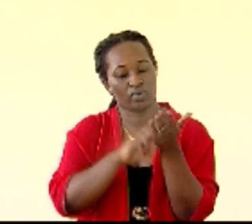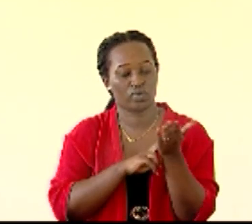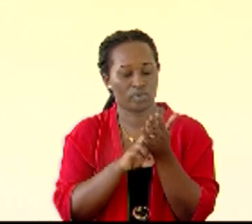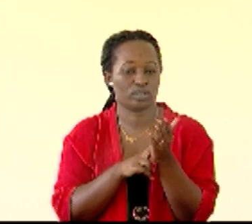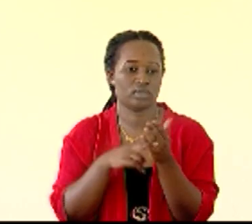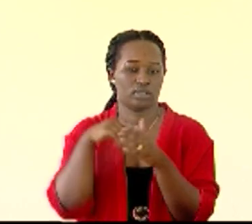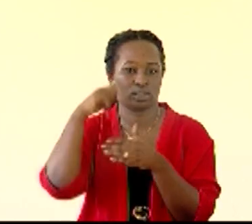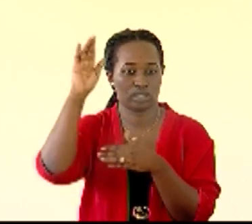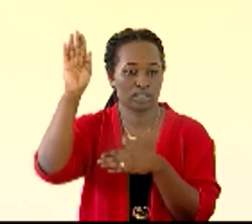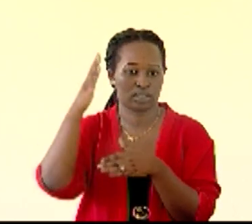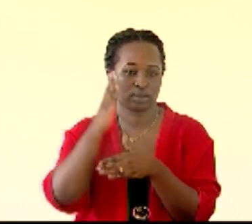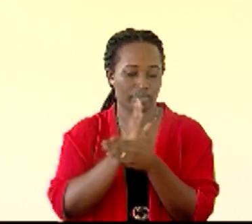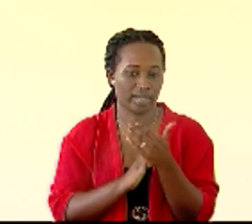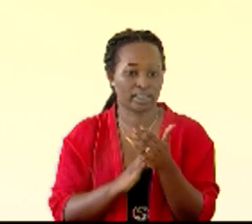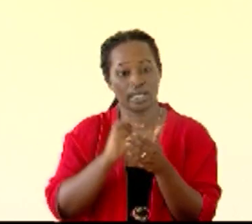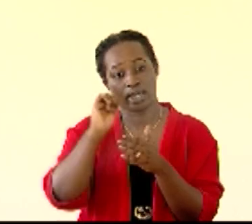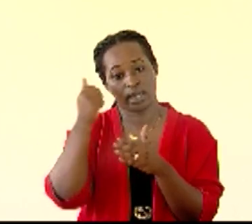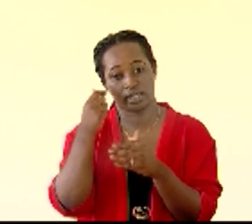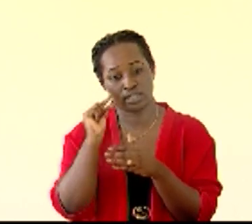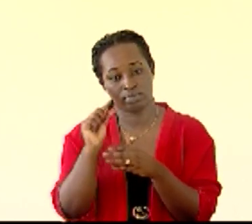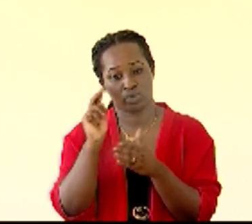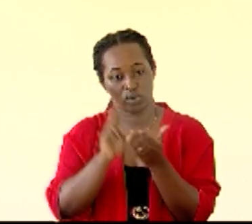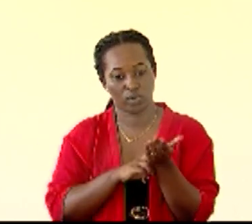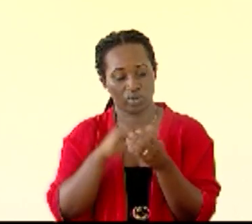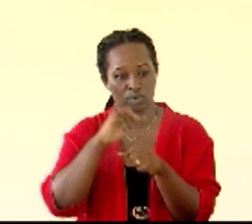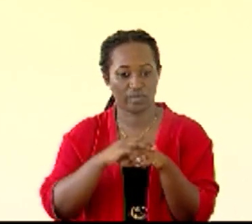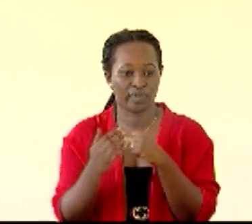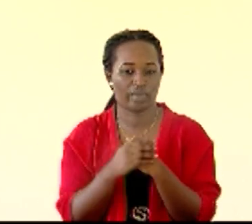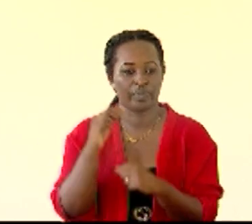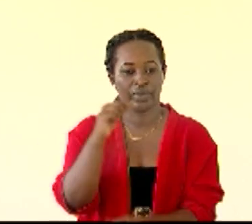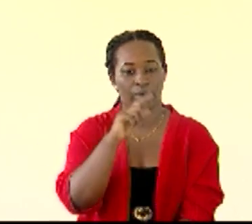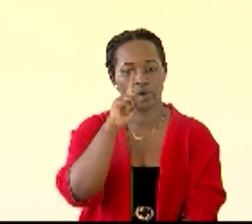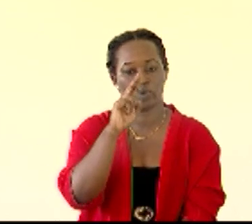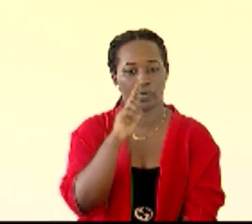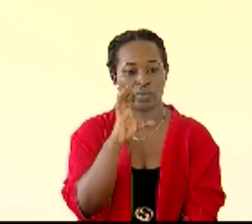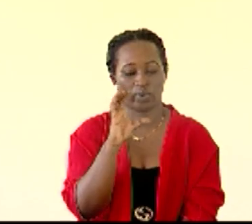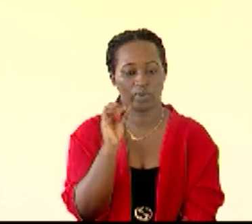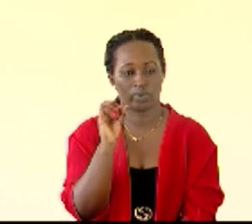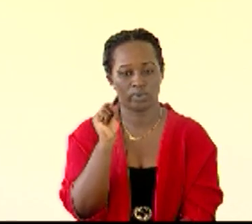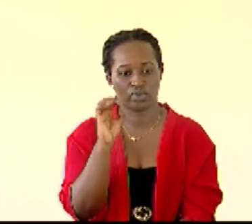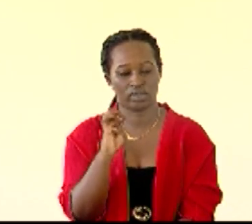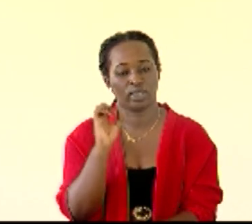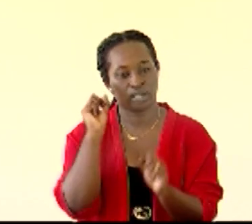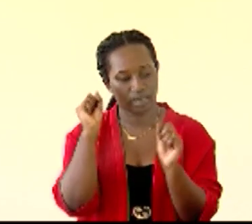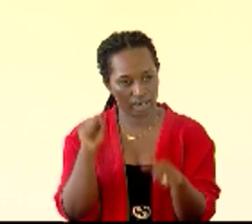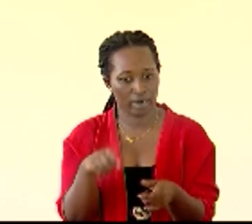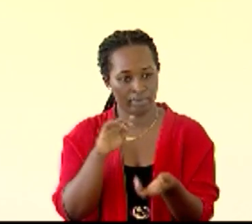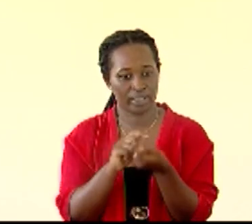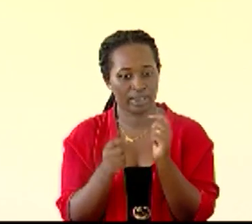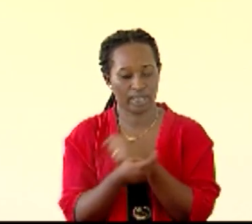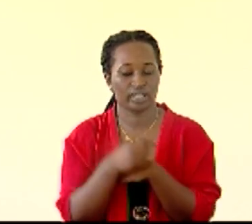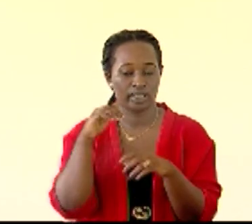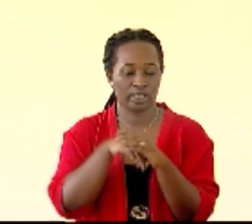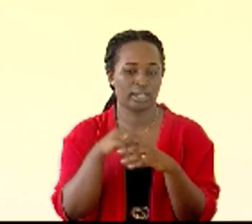back, while a small portion is used to form glucose that can be turned into a variety